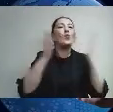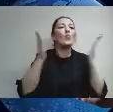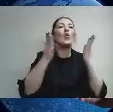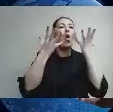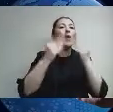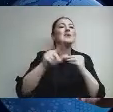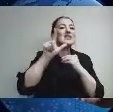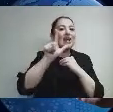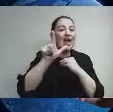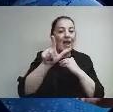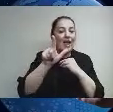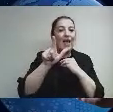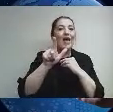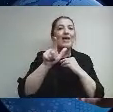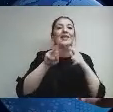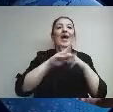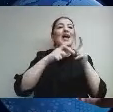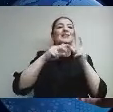Esra,